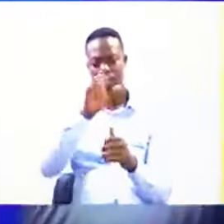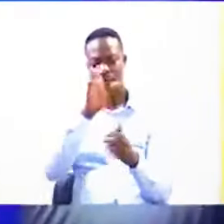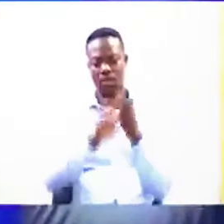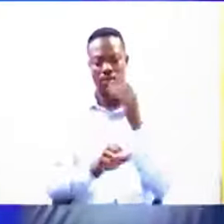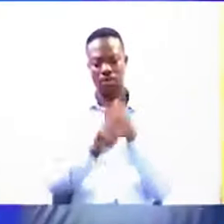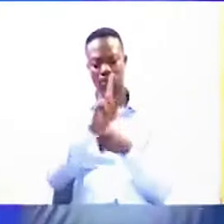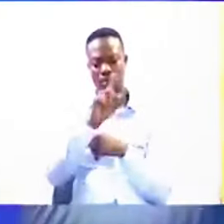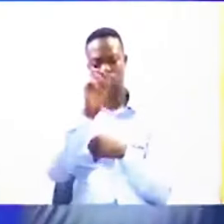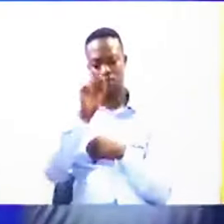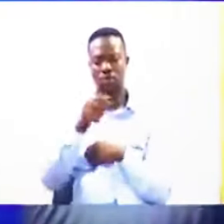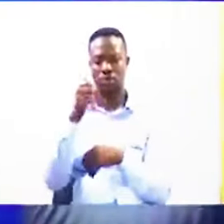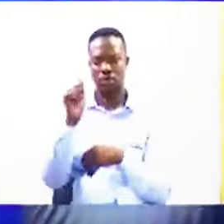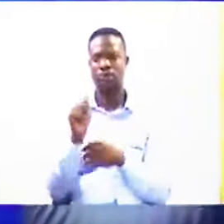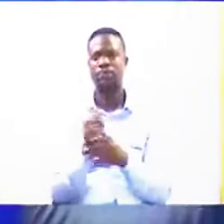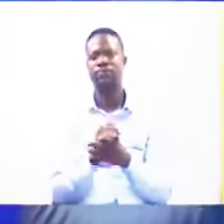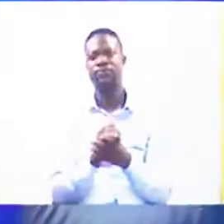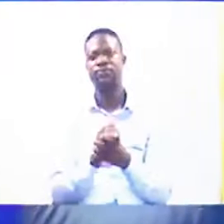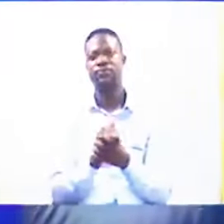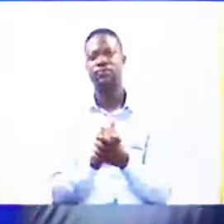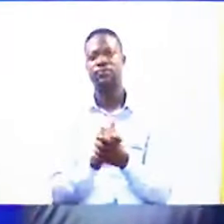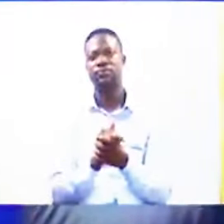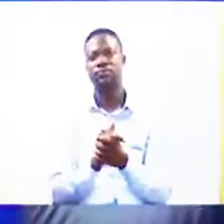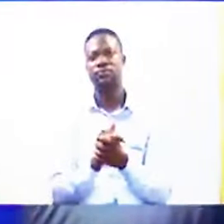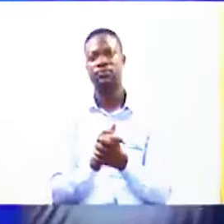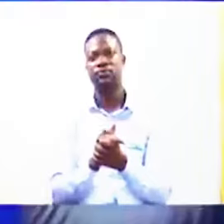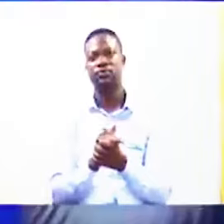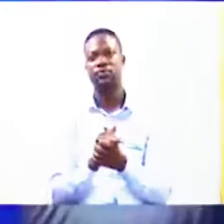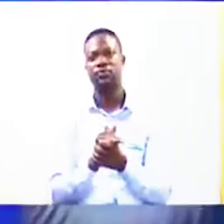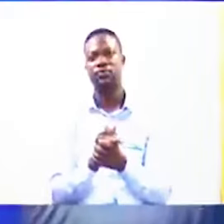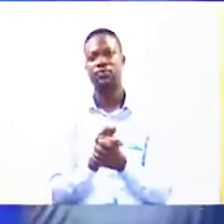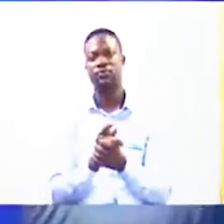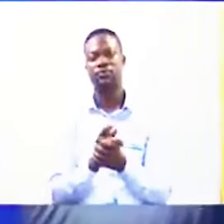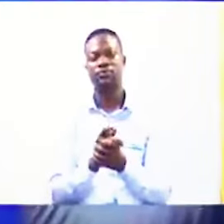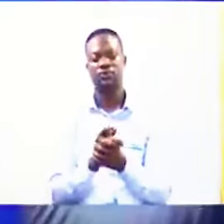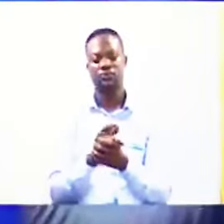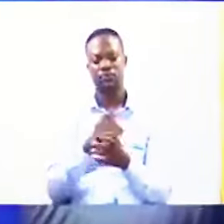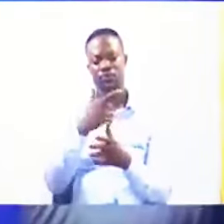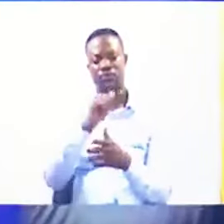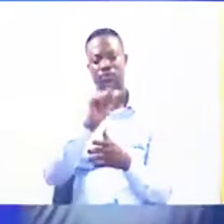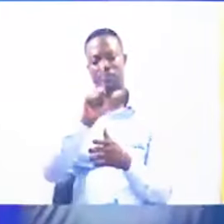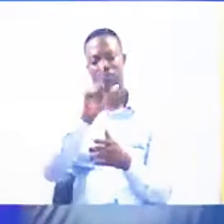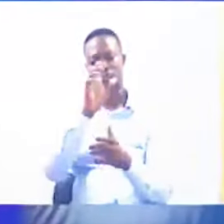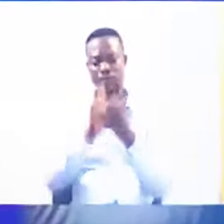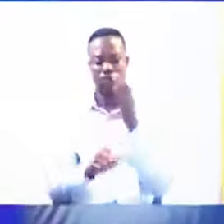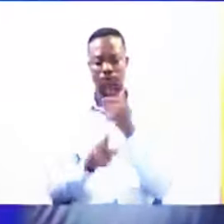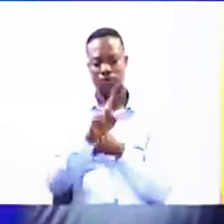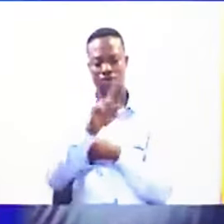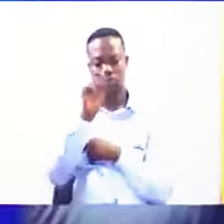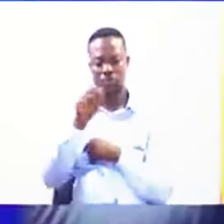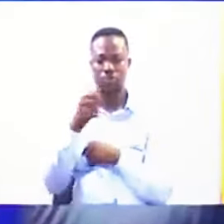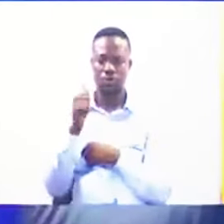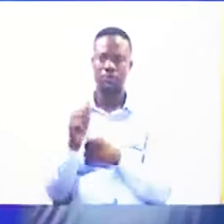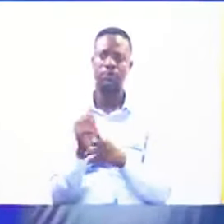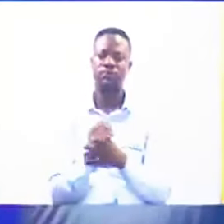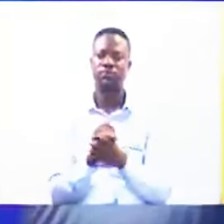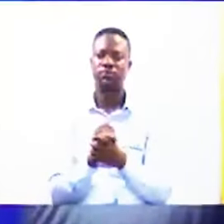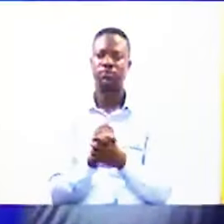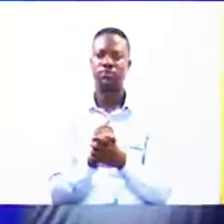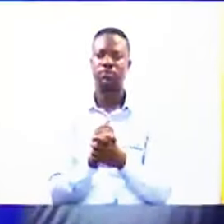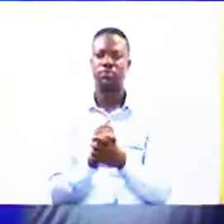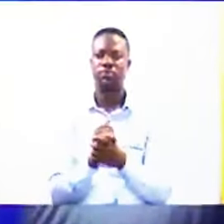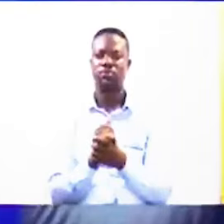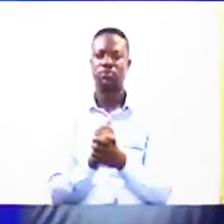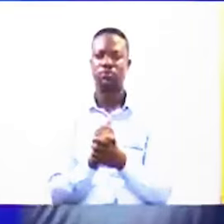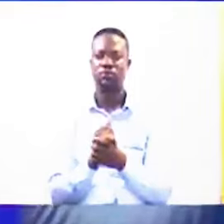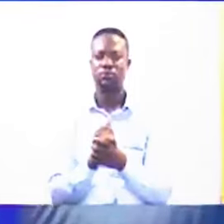verse 10. If you let it for a man, it can you mood do no. Galatians 1 10 says, am I